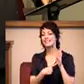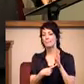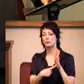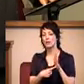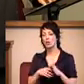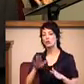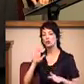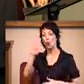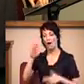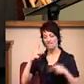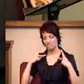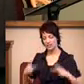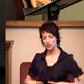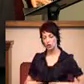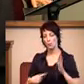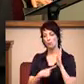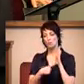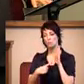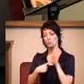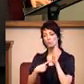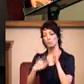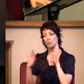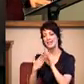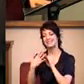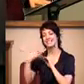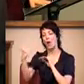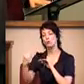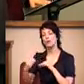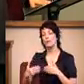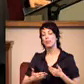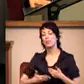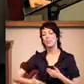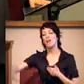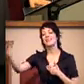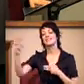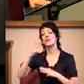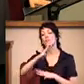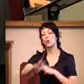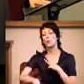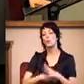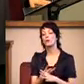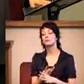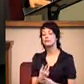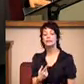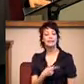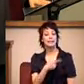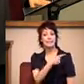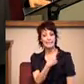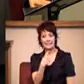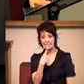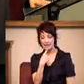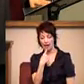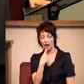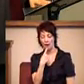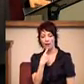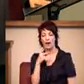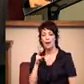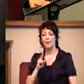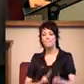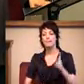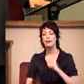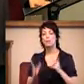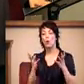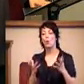world? He says, well, what he sees it part of it is that people want to get